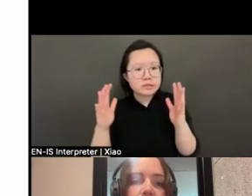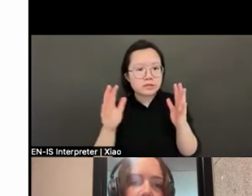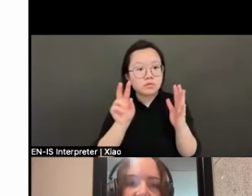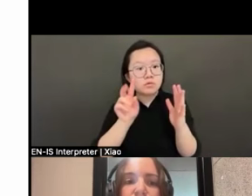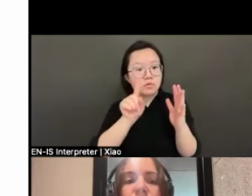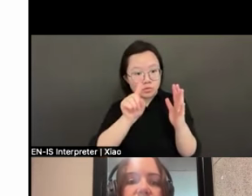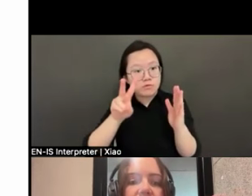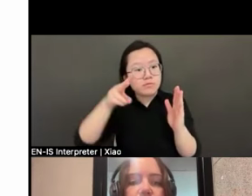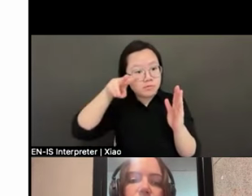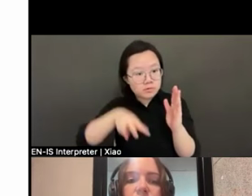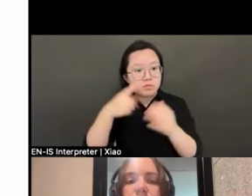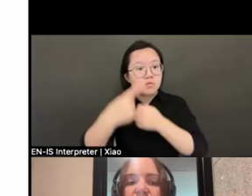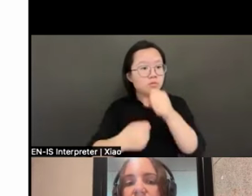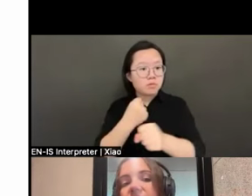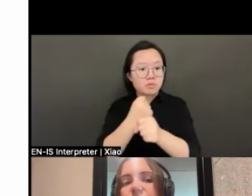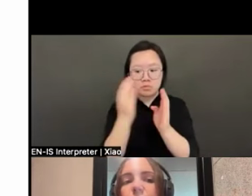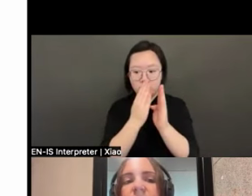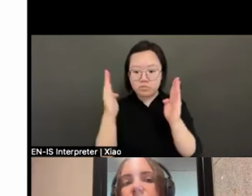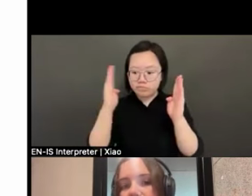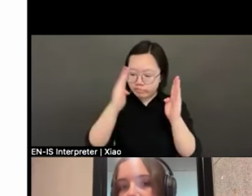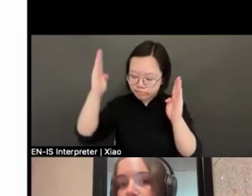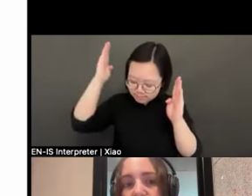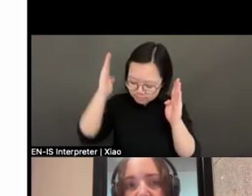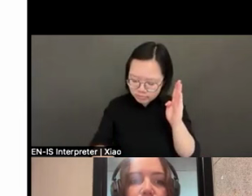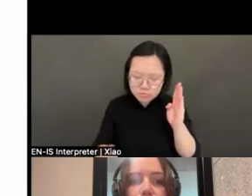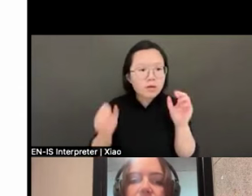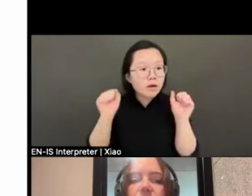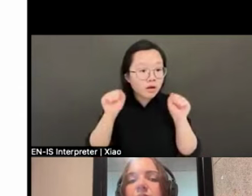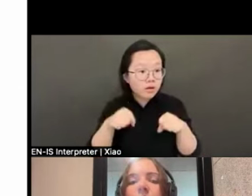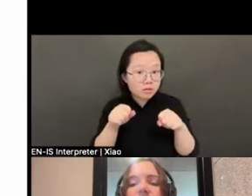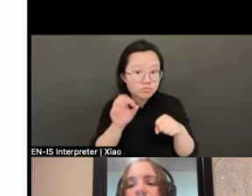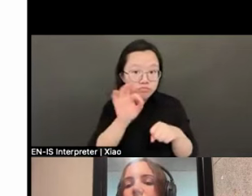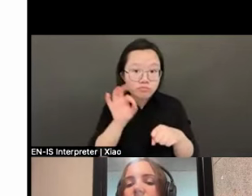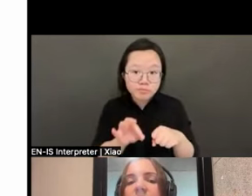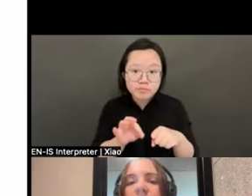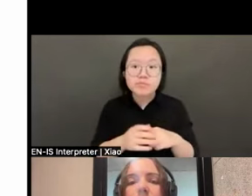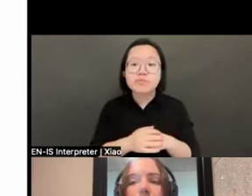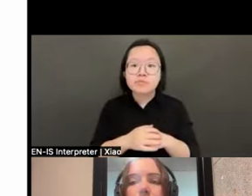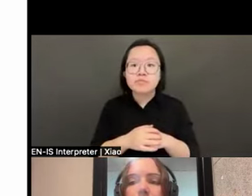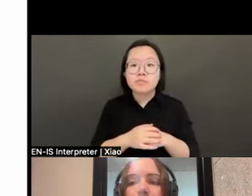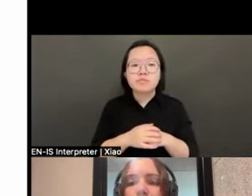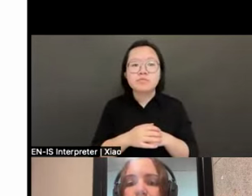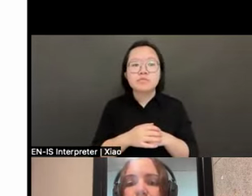one method you can use. The slides will also be shared afterwards. You can also use another method if you want to.